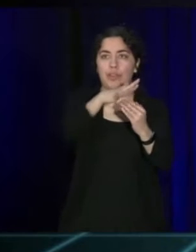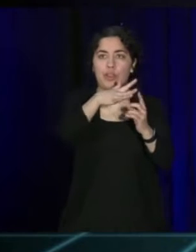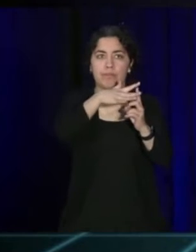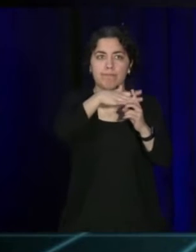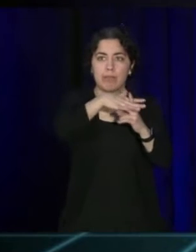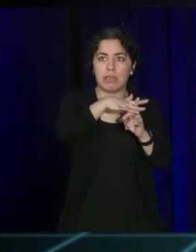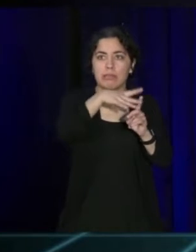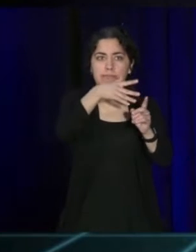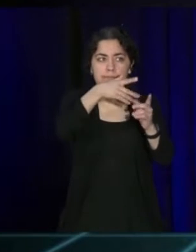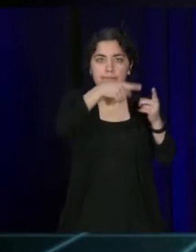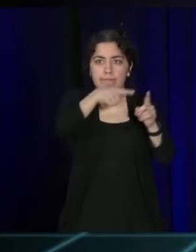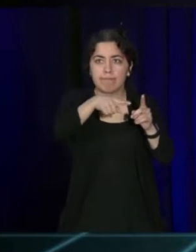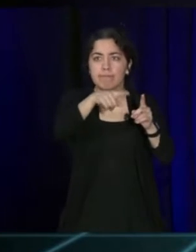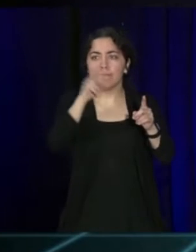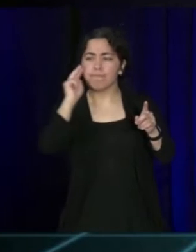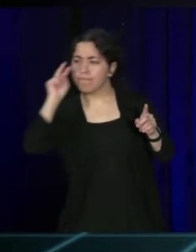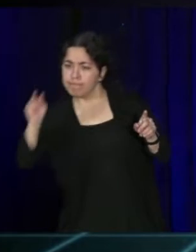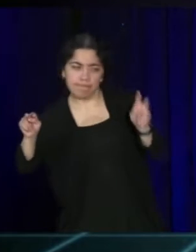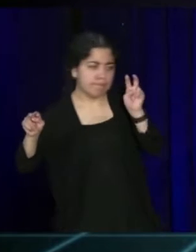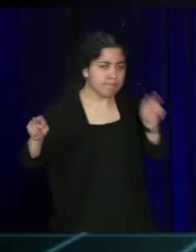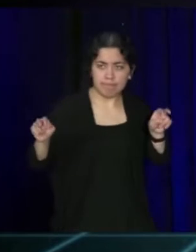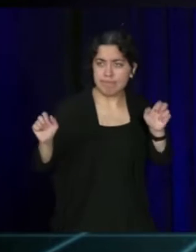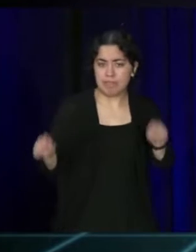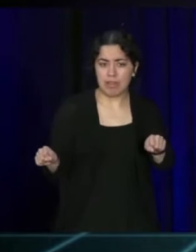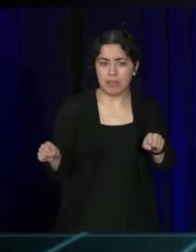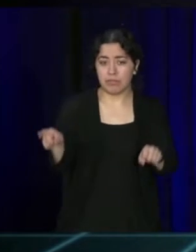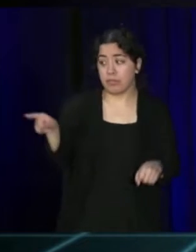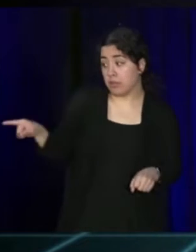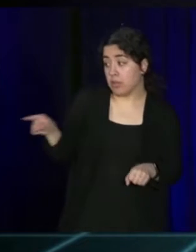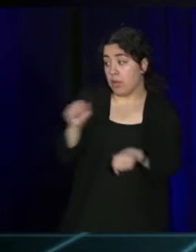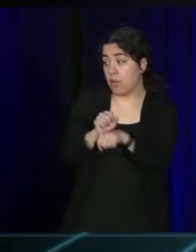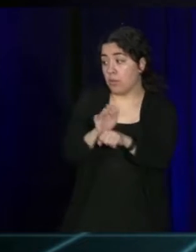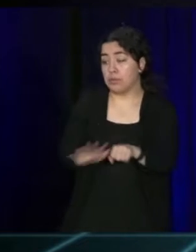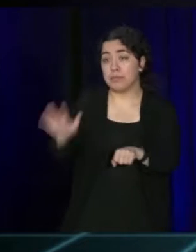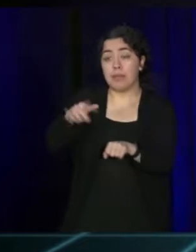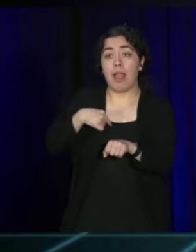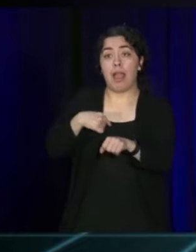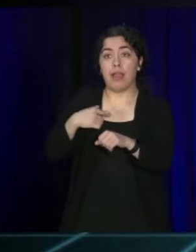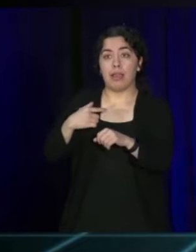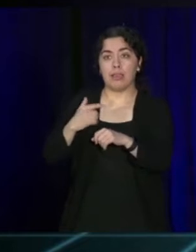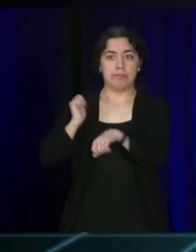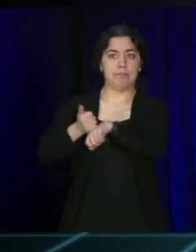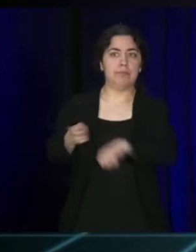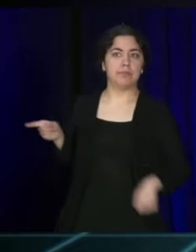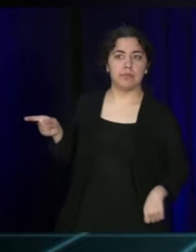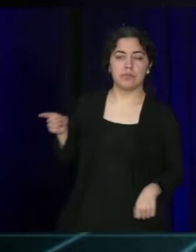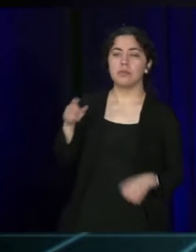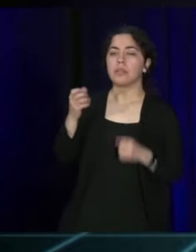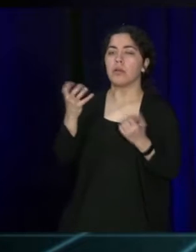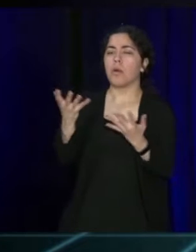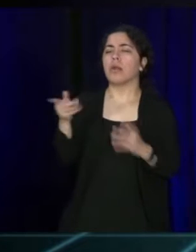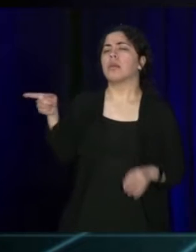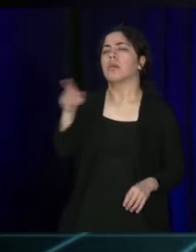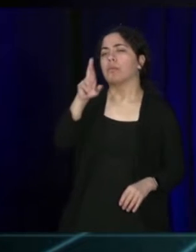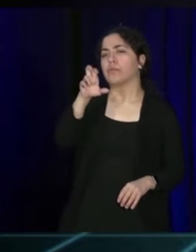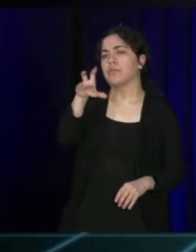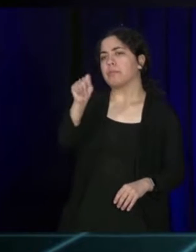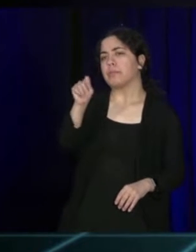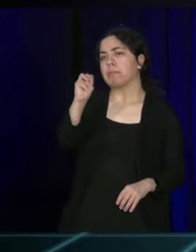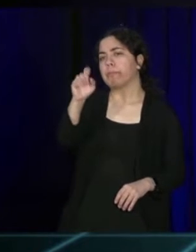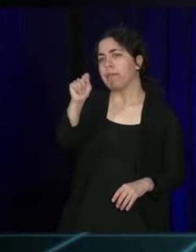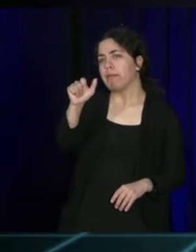So this link right here, it takes you to a workspace I built. And this is a bunch of React meta frameworks, React